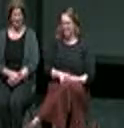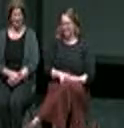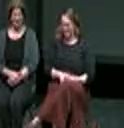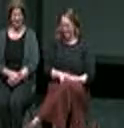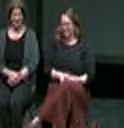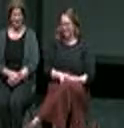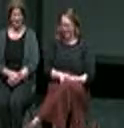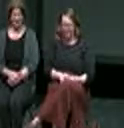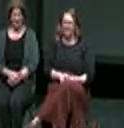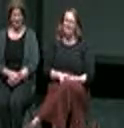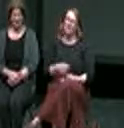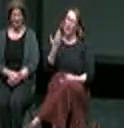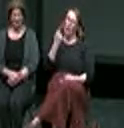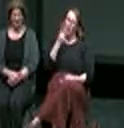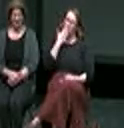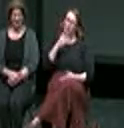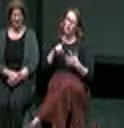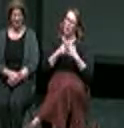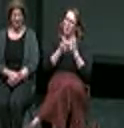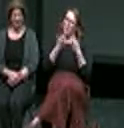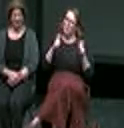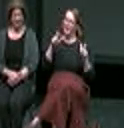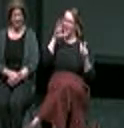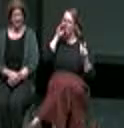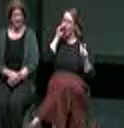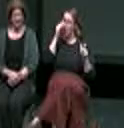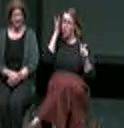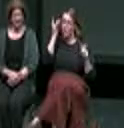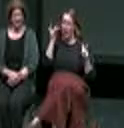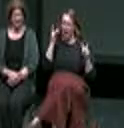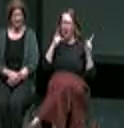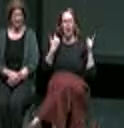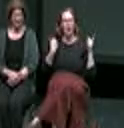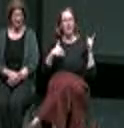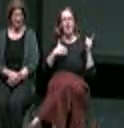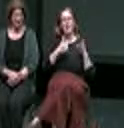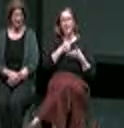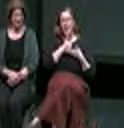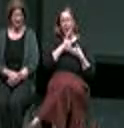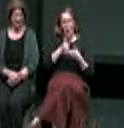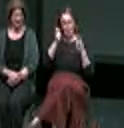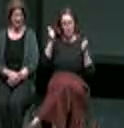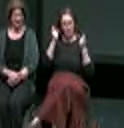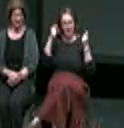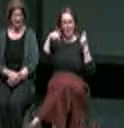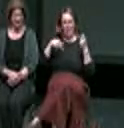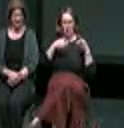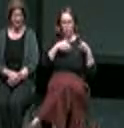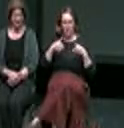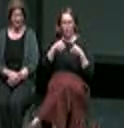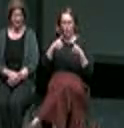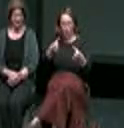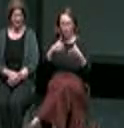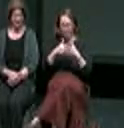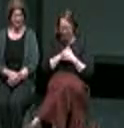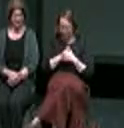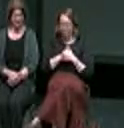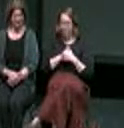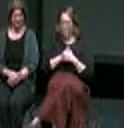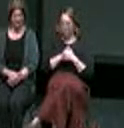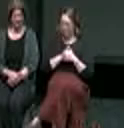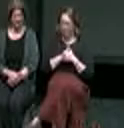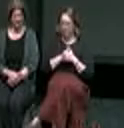It's always good to start with a big duck. Why? That was helping to celebrate this river